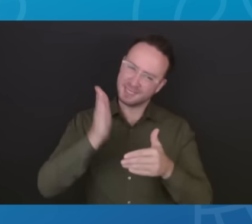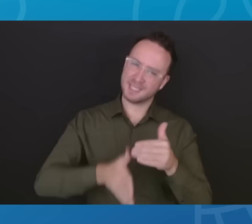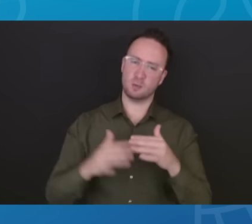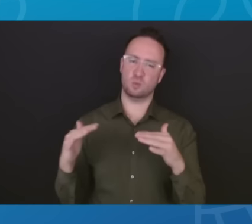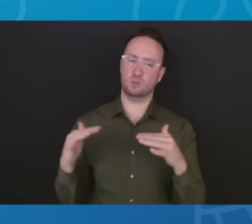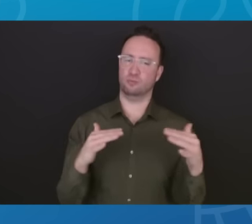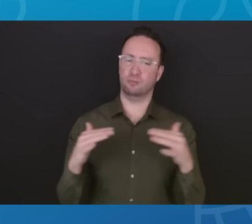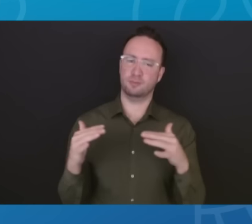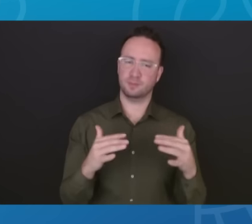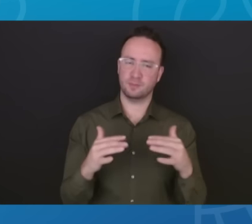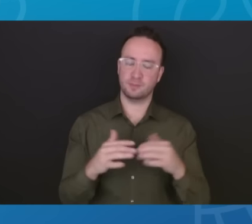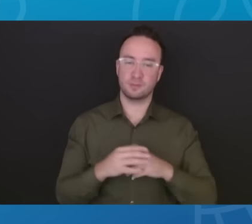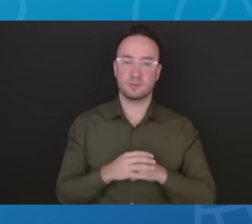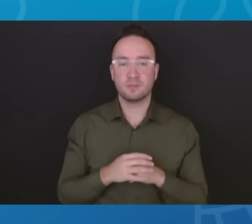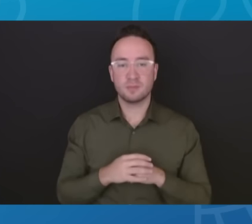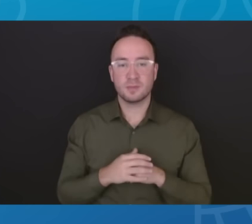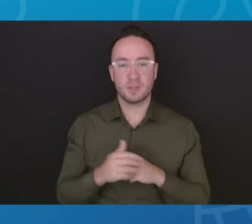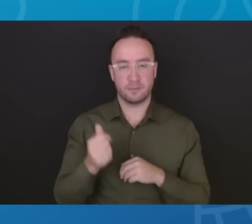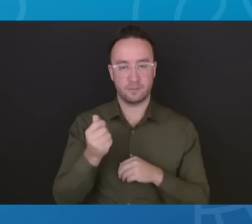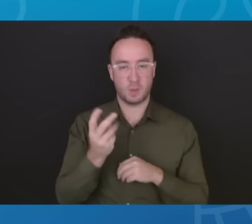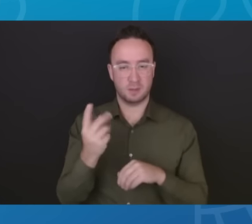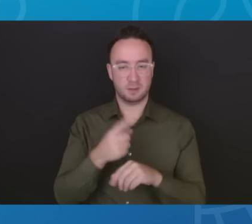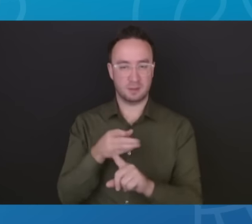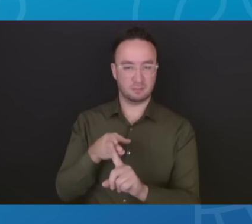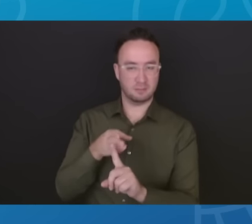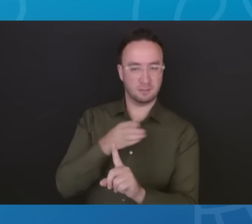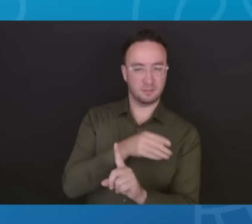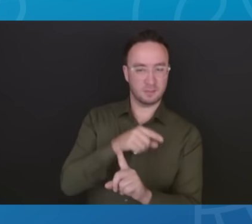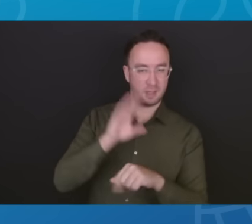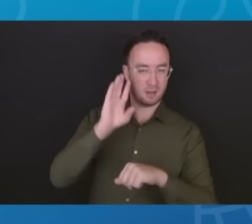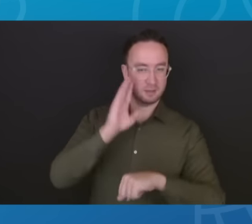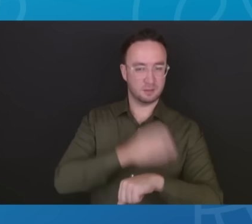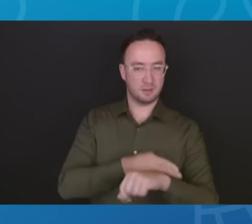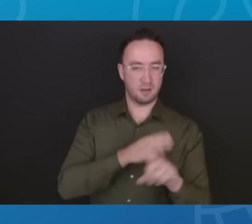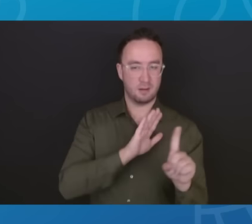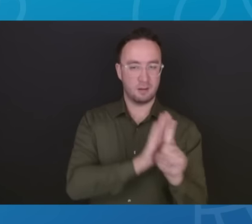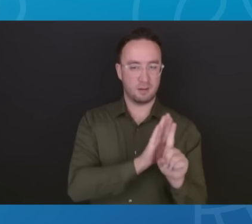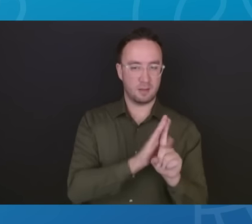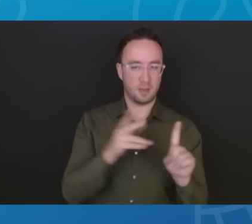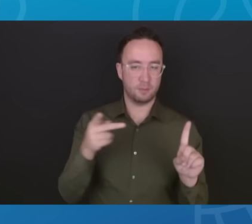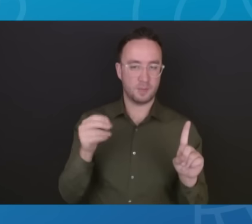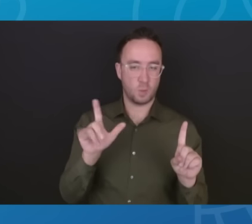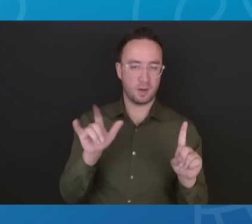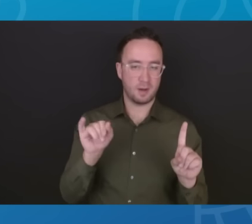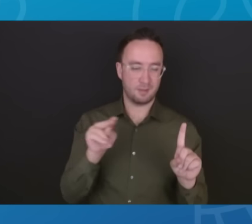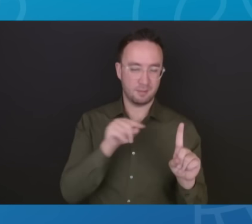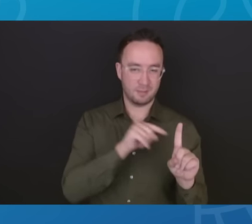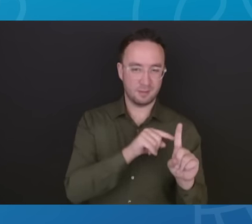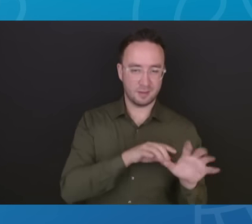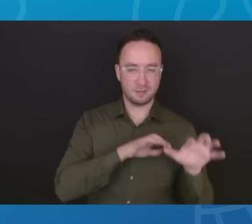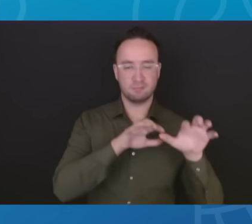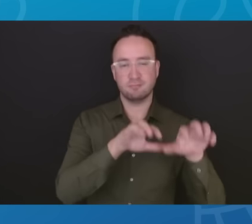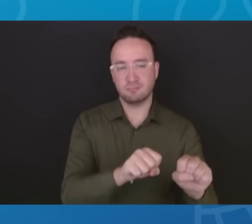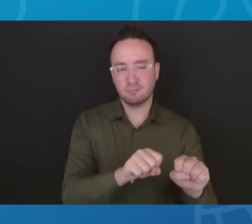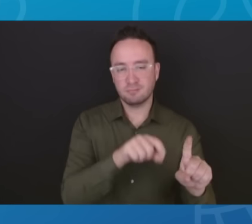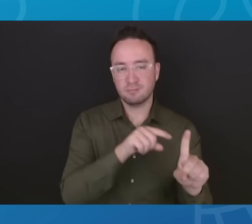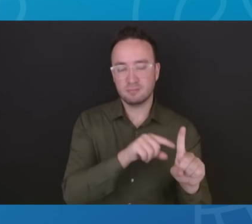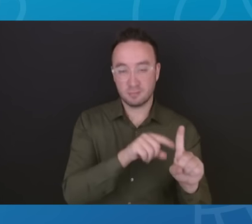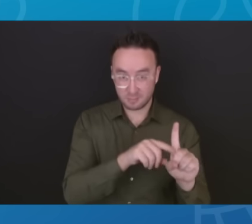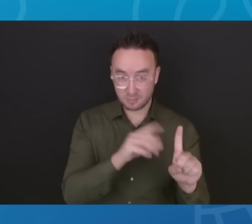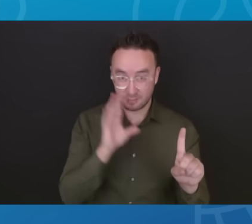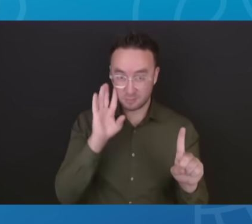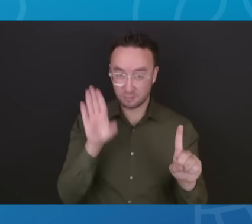his father Jonathan Polin said, "There is a surplus of agony on all sides of the tragic conflict in the Middle East. In a competition